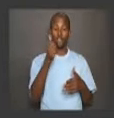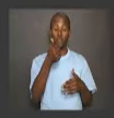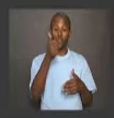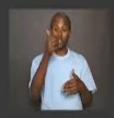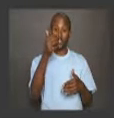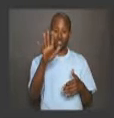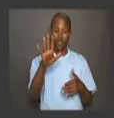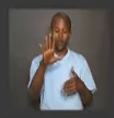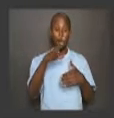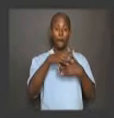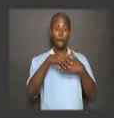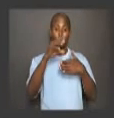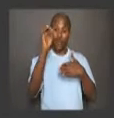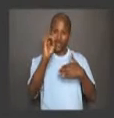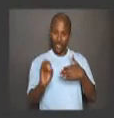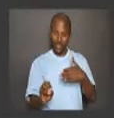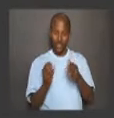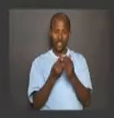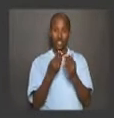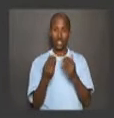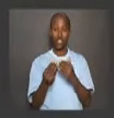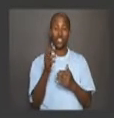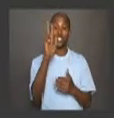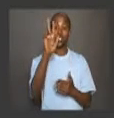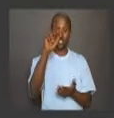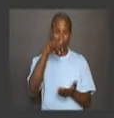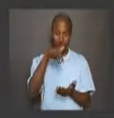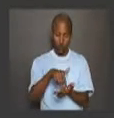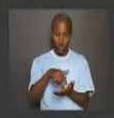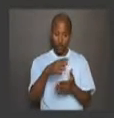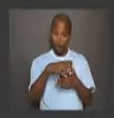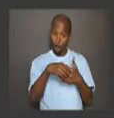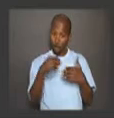15% of these sales is 3,000 birr.